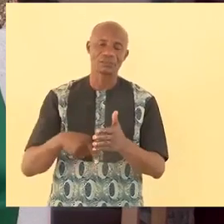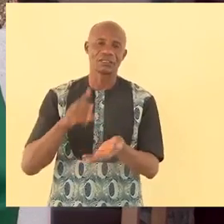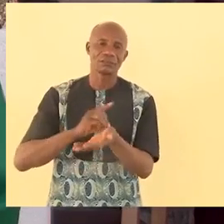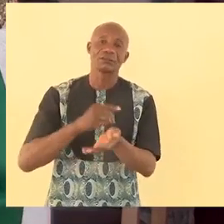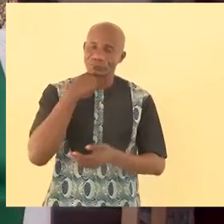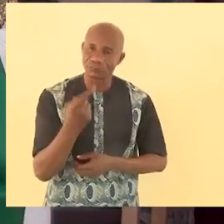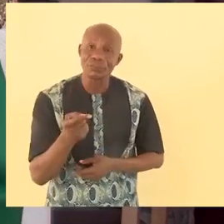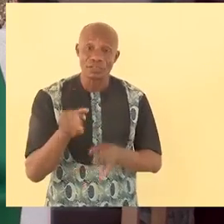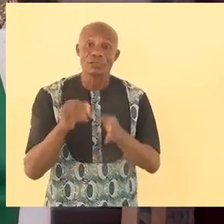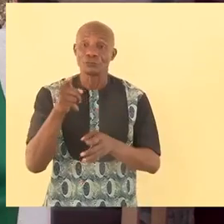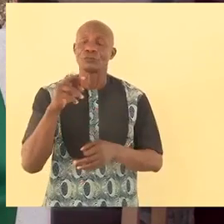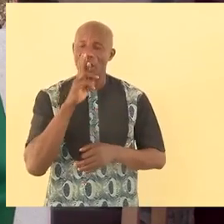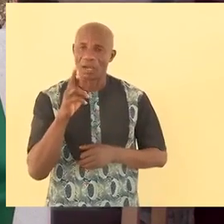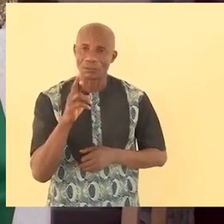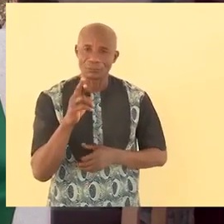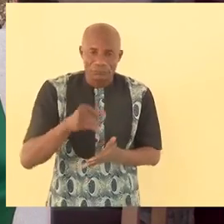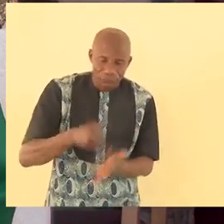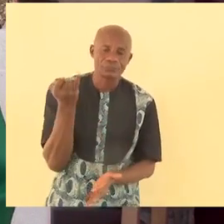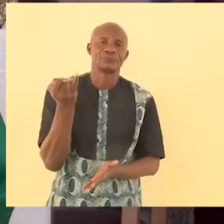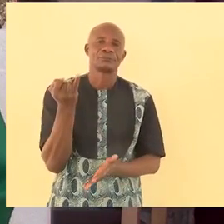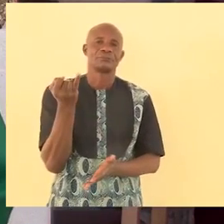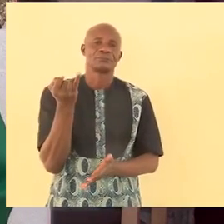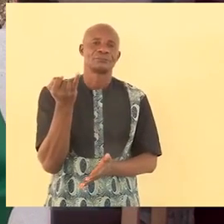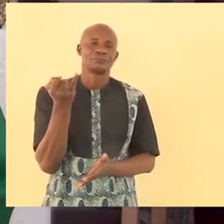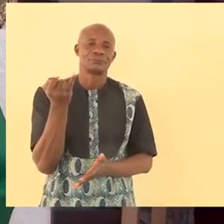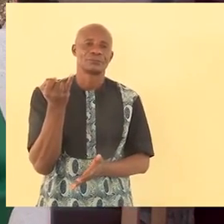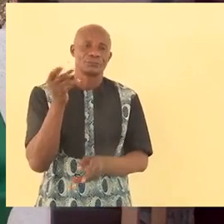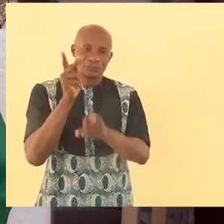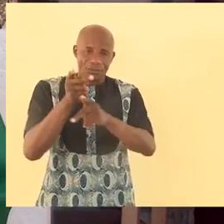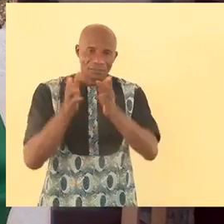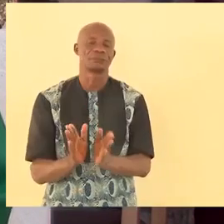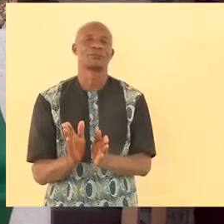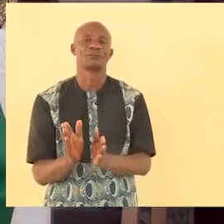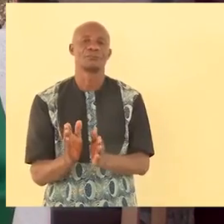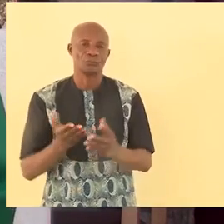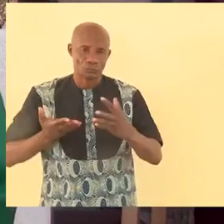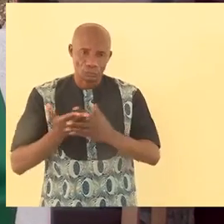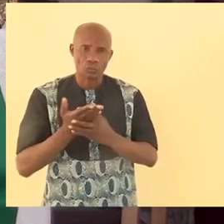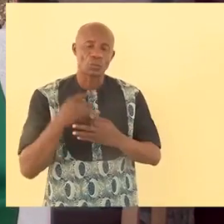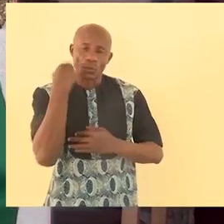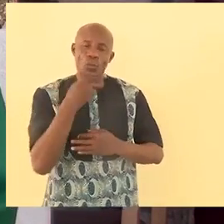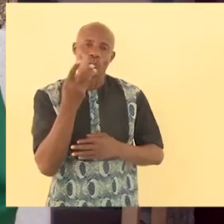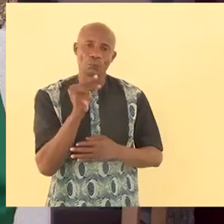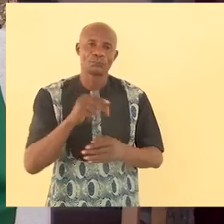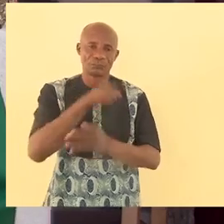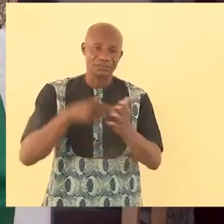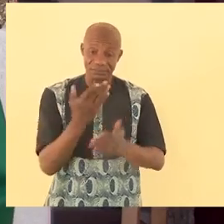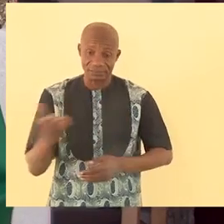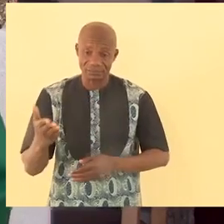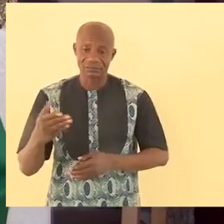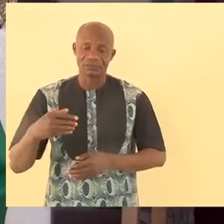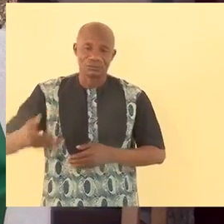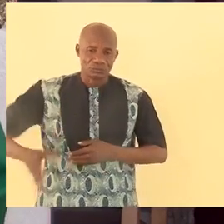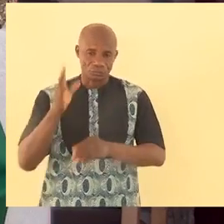Dr. Helen said, if you are just a custodian through whom these things should